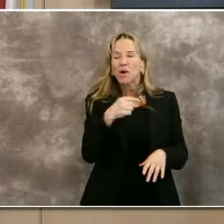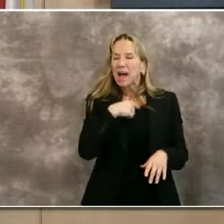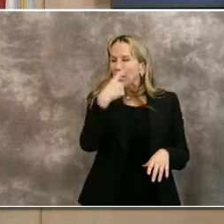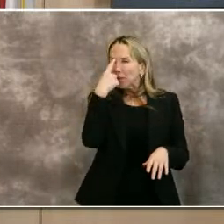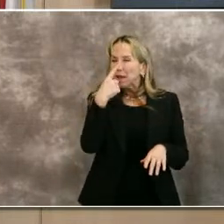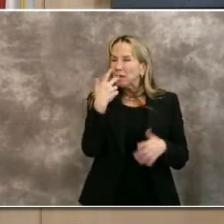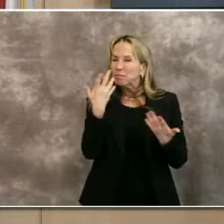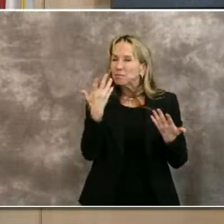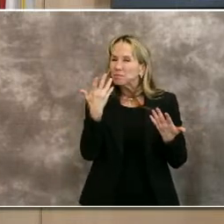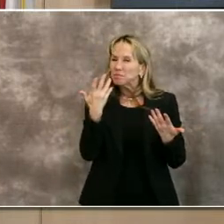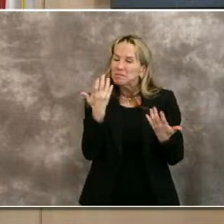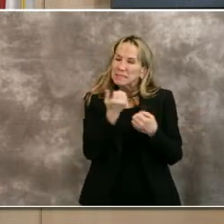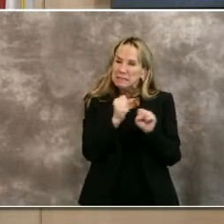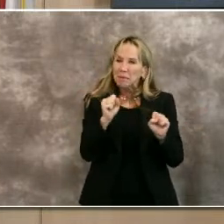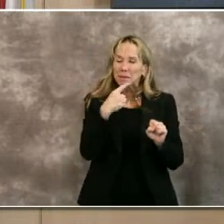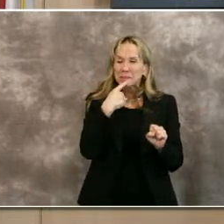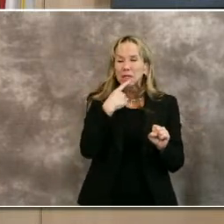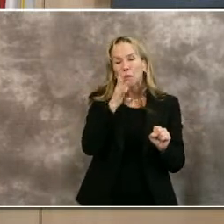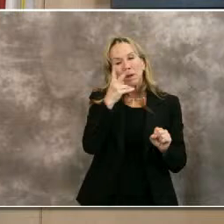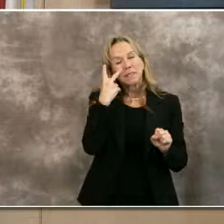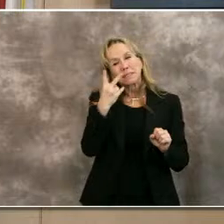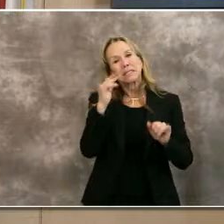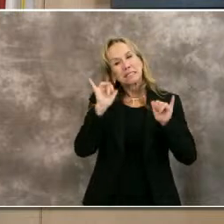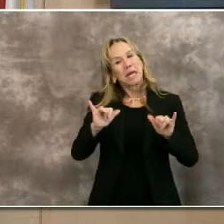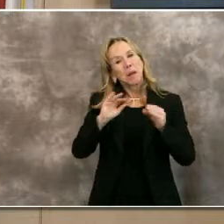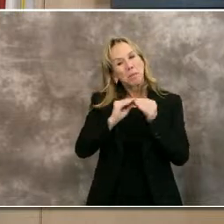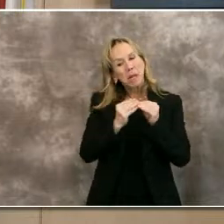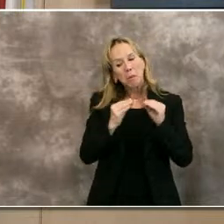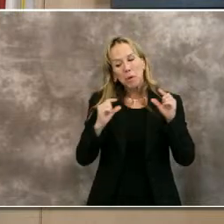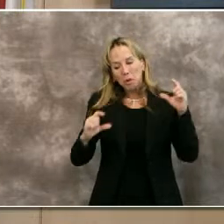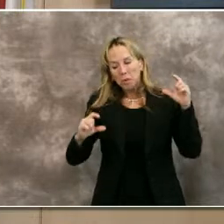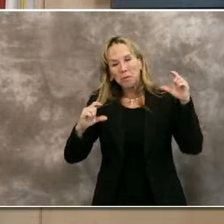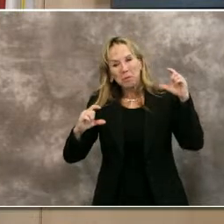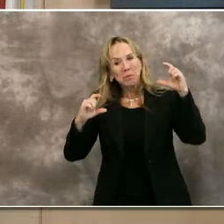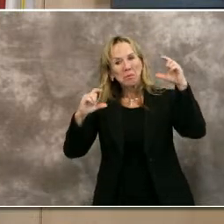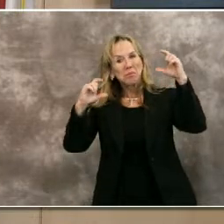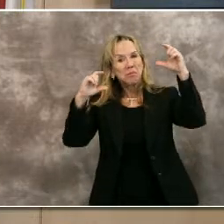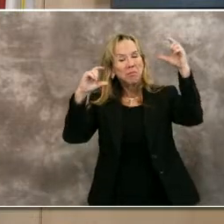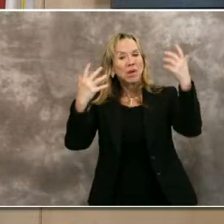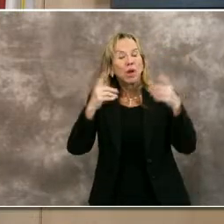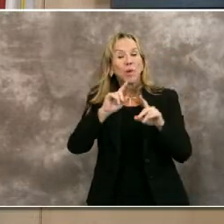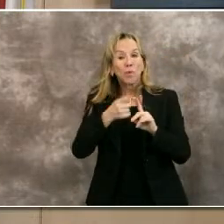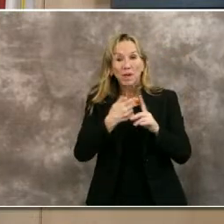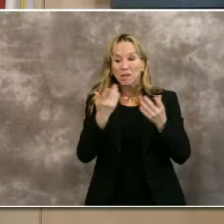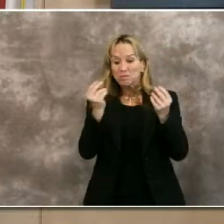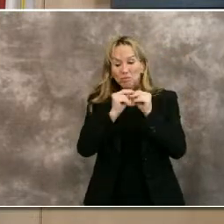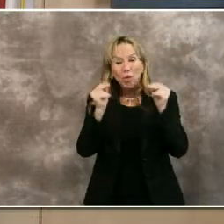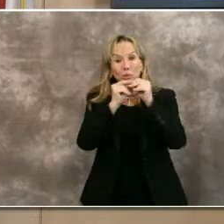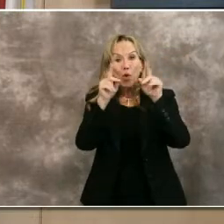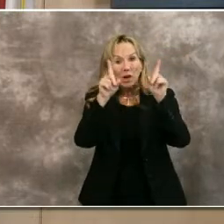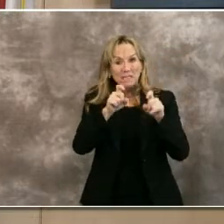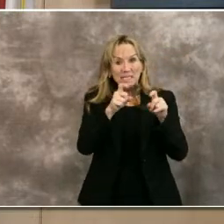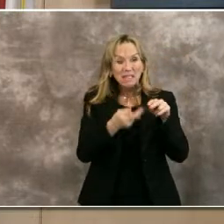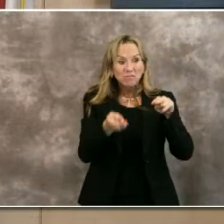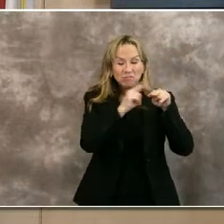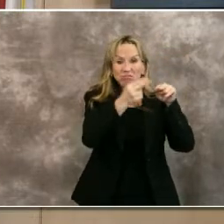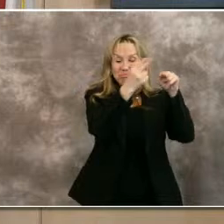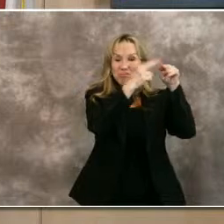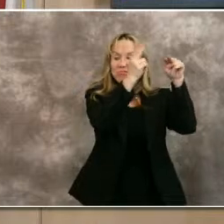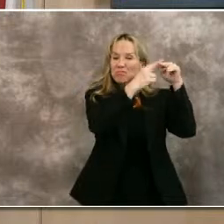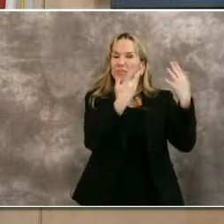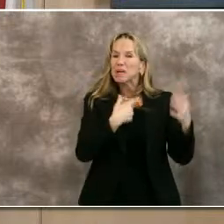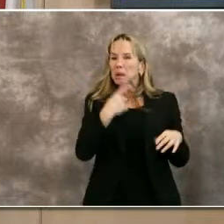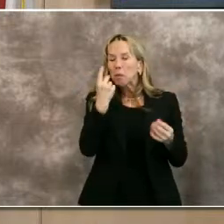number as we go forward. As testing becomes more and more available, we may have